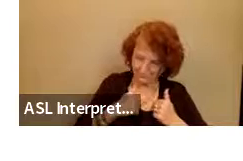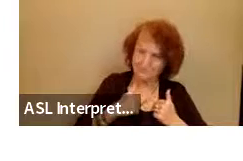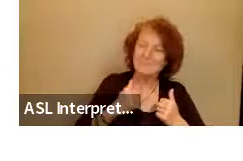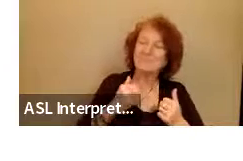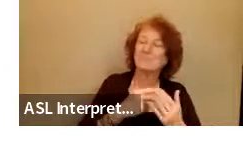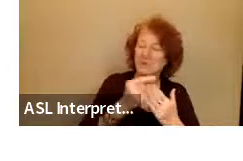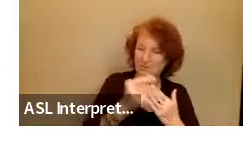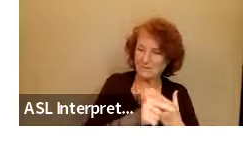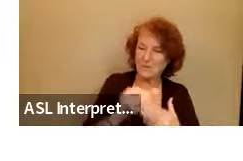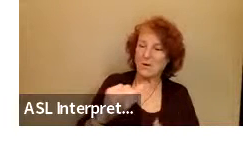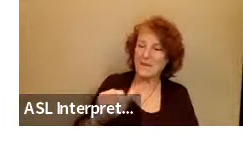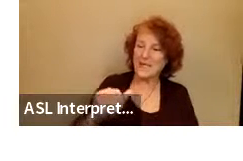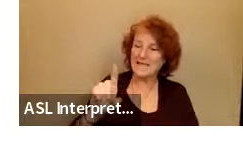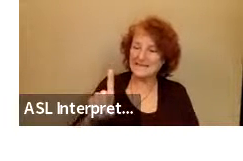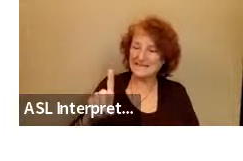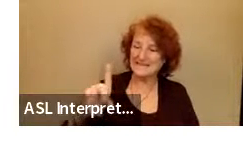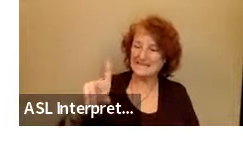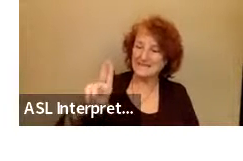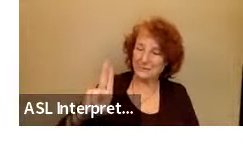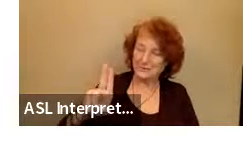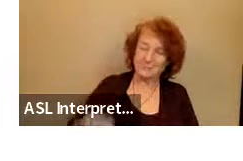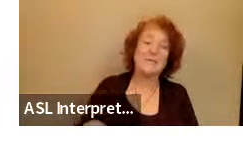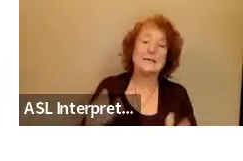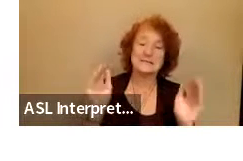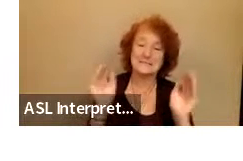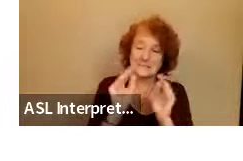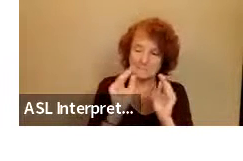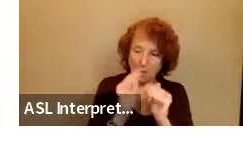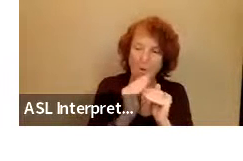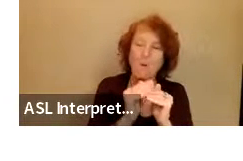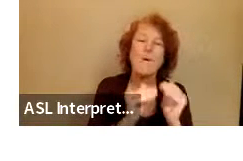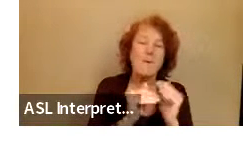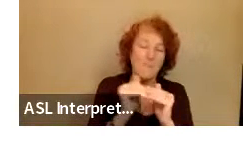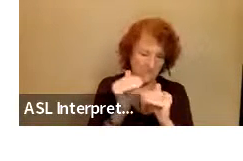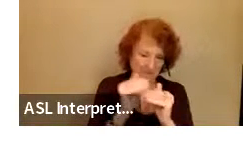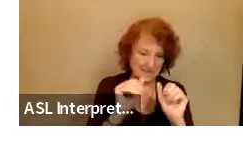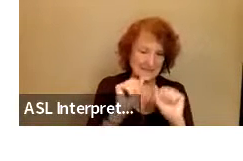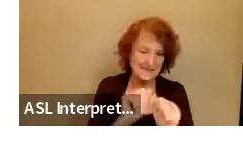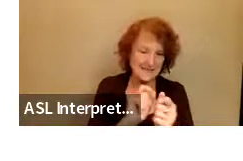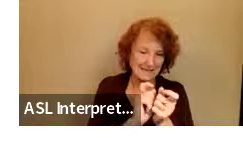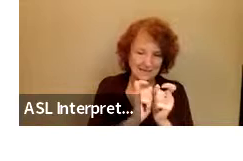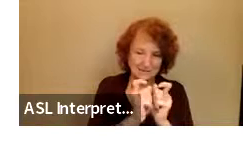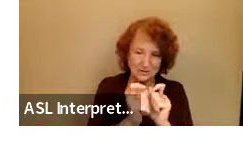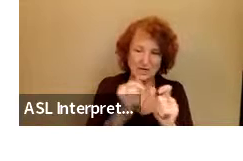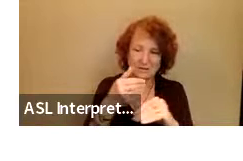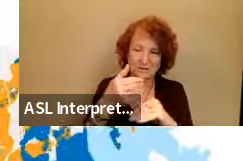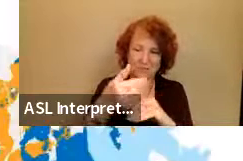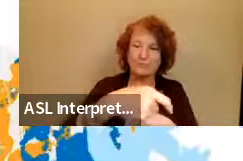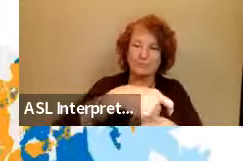small buildings with additional flexibility in our zoning to adapt over time. Next slide.